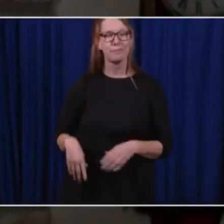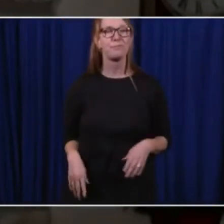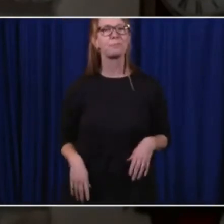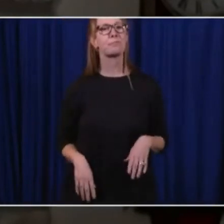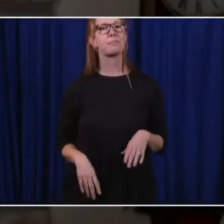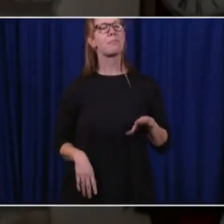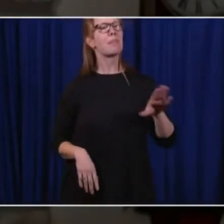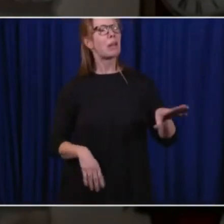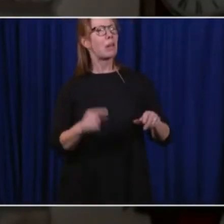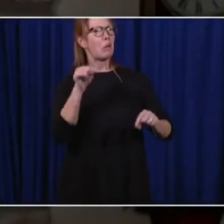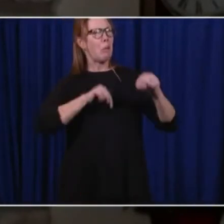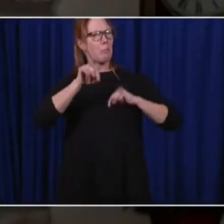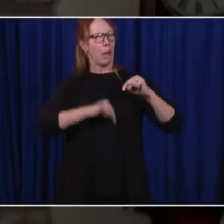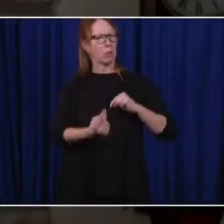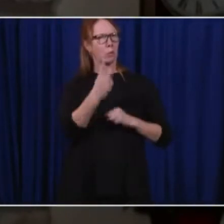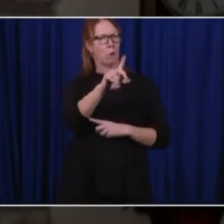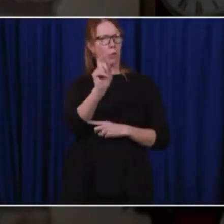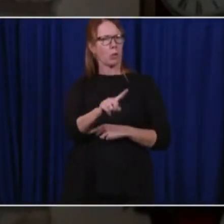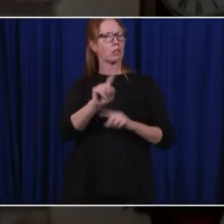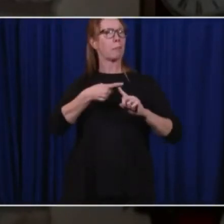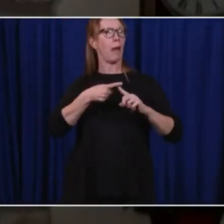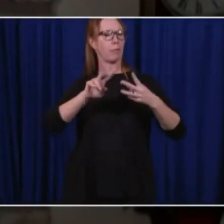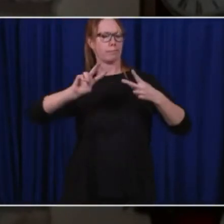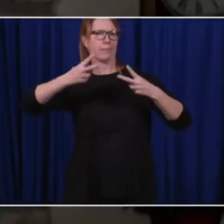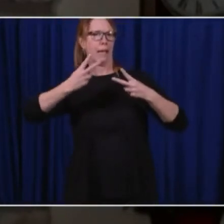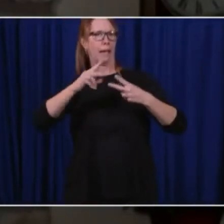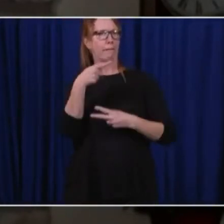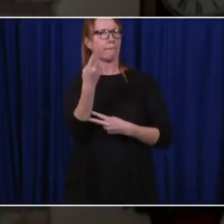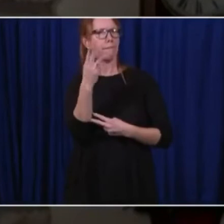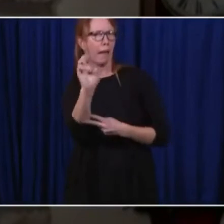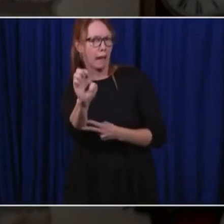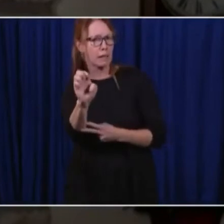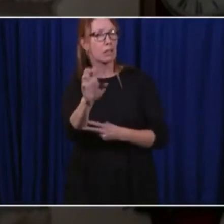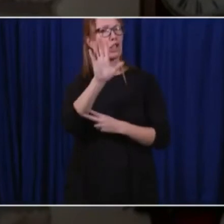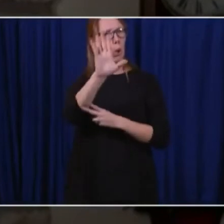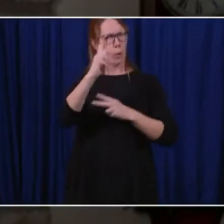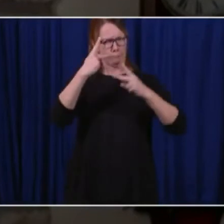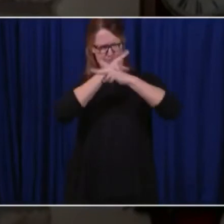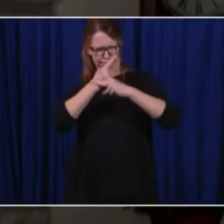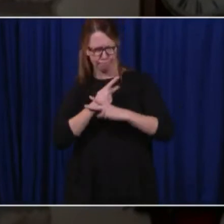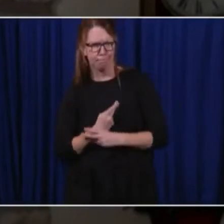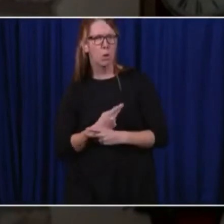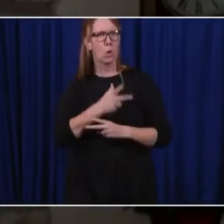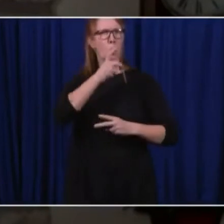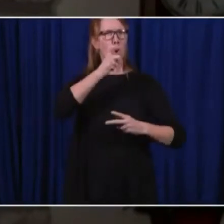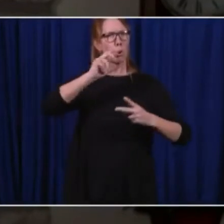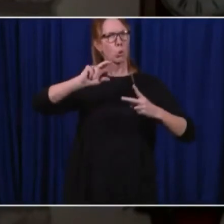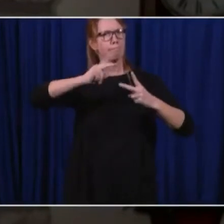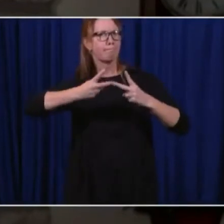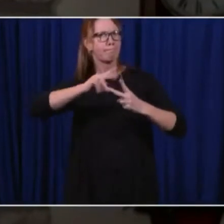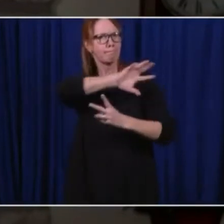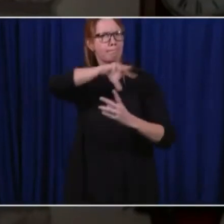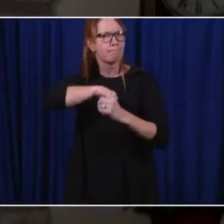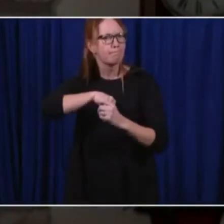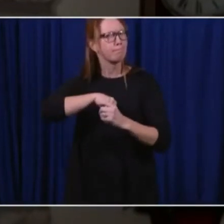Randy Ludlow's question about phase 2 and the metrics you're going to use to decide who gets to be put in phase